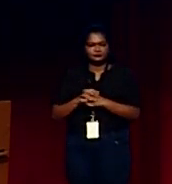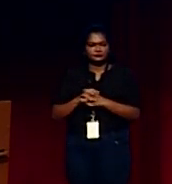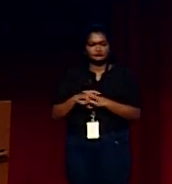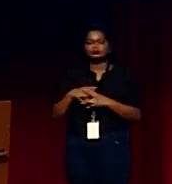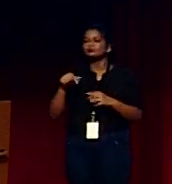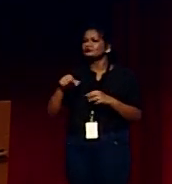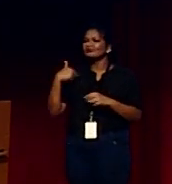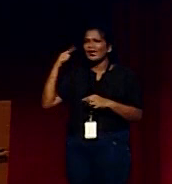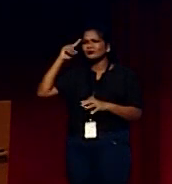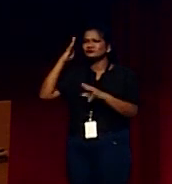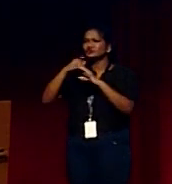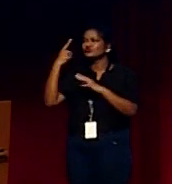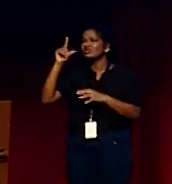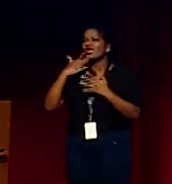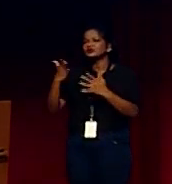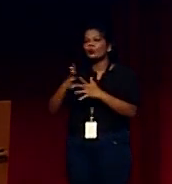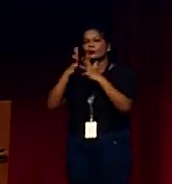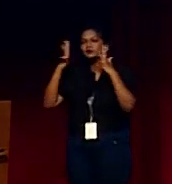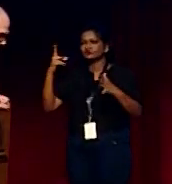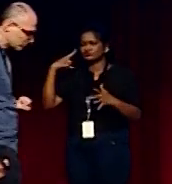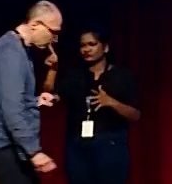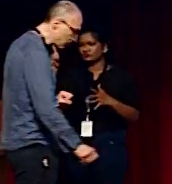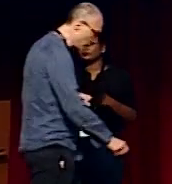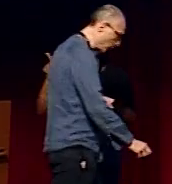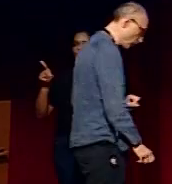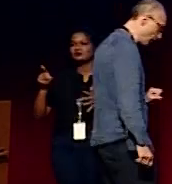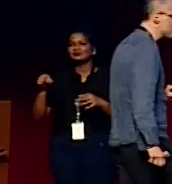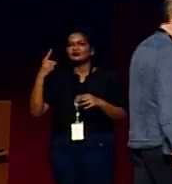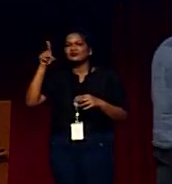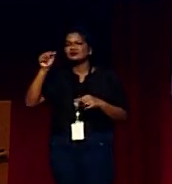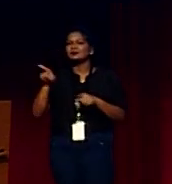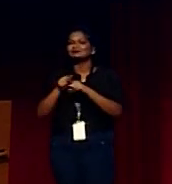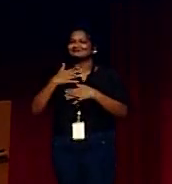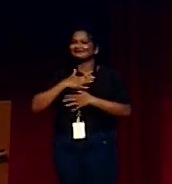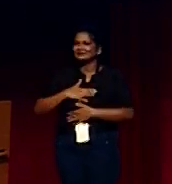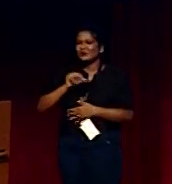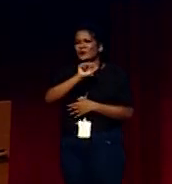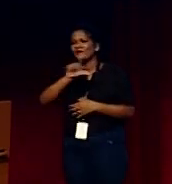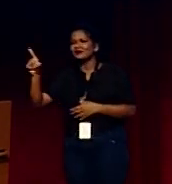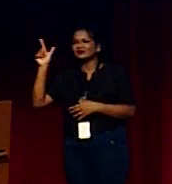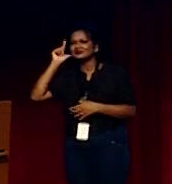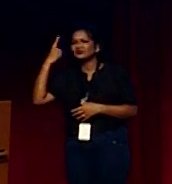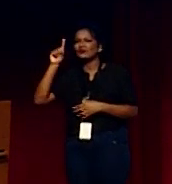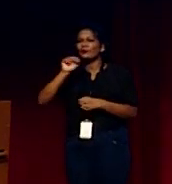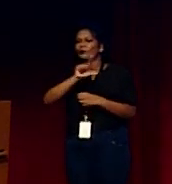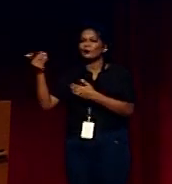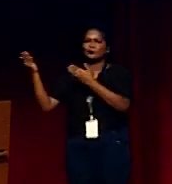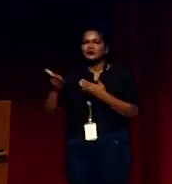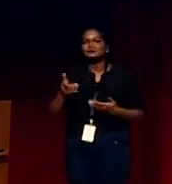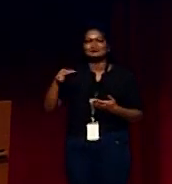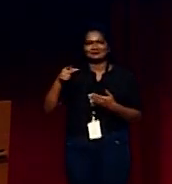mindful of the time. I thank you very much for your attention. All I would like to finish off with